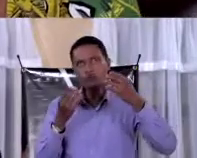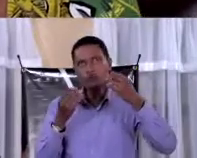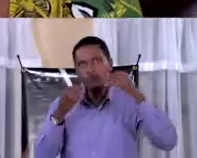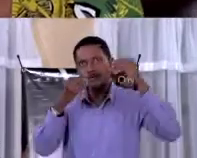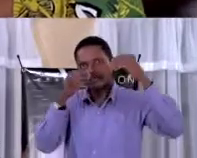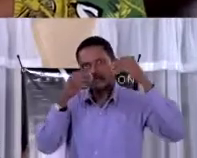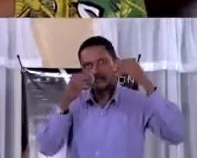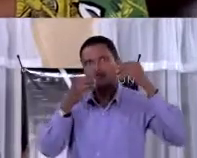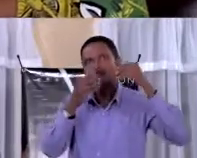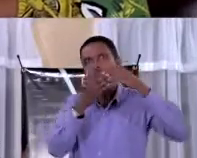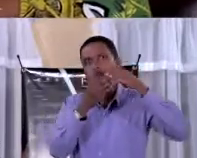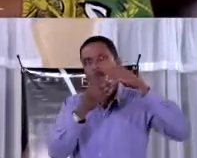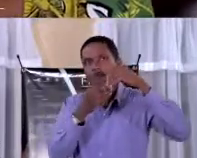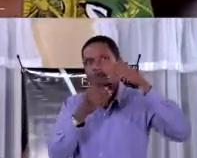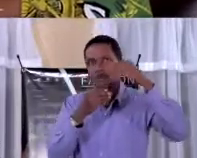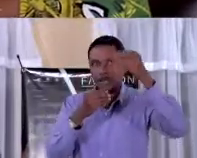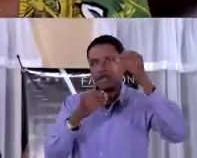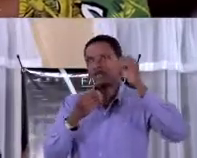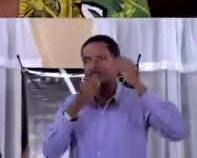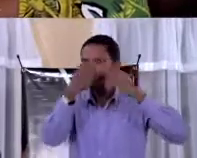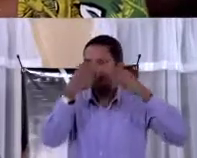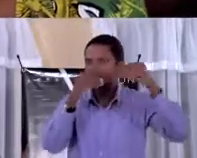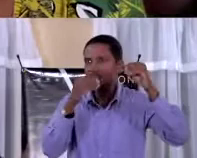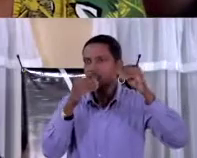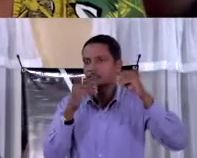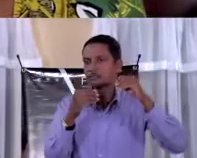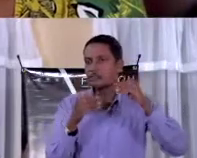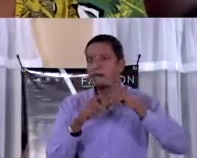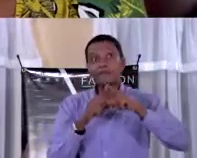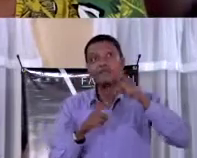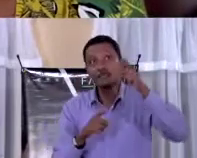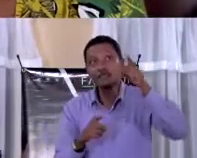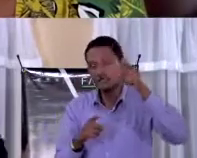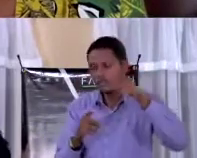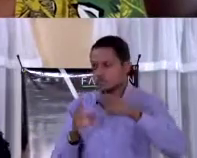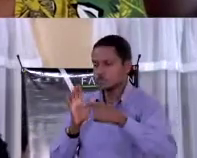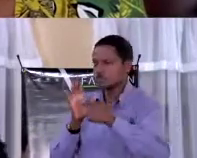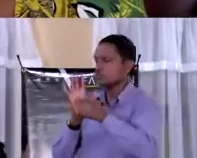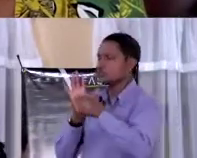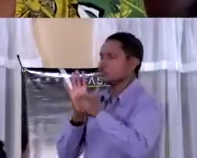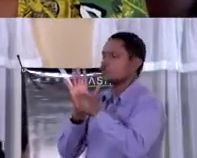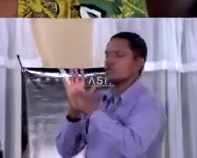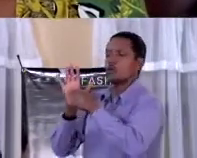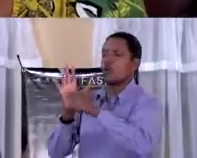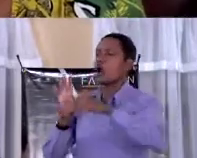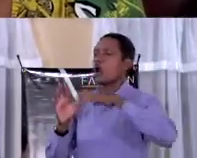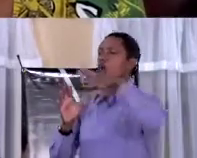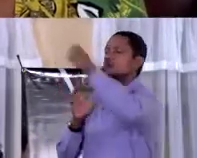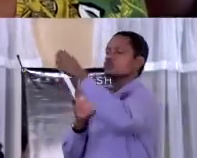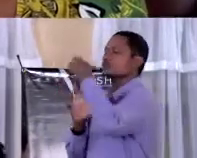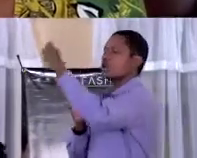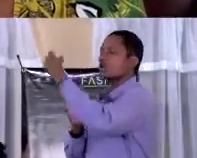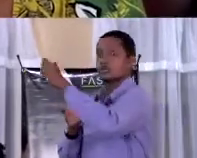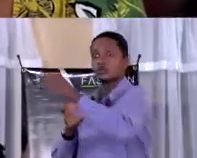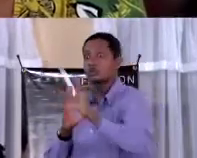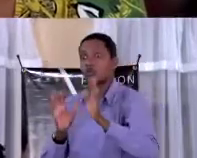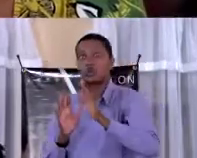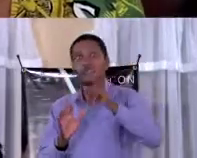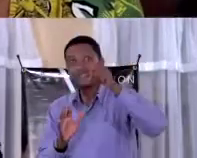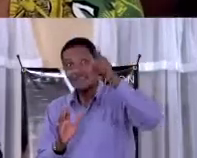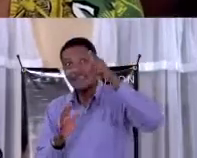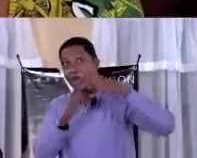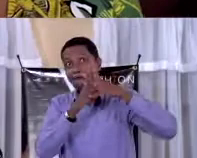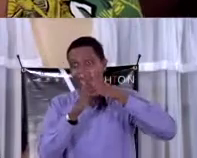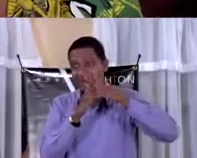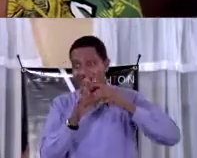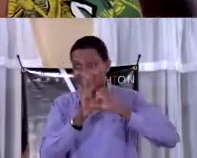their product to their local consumer. And the best pieces are in the local market. You look at any of those international brands.